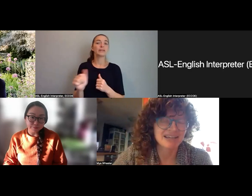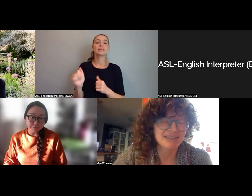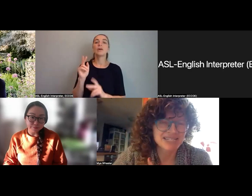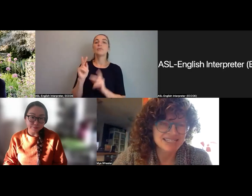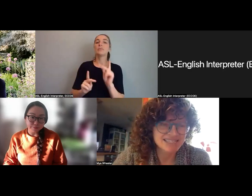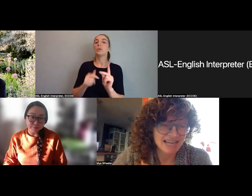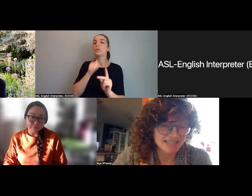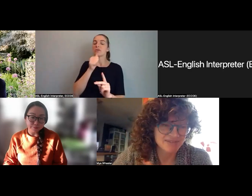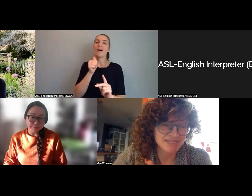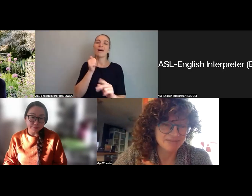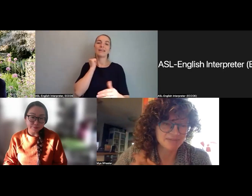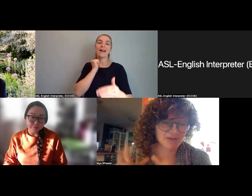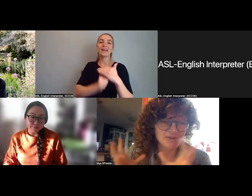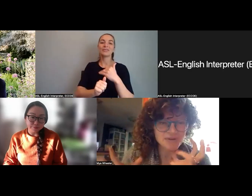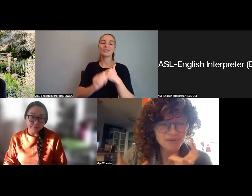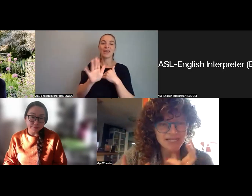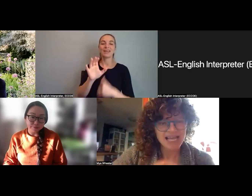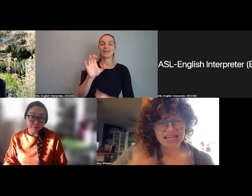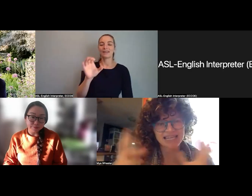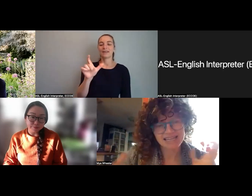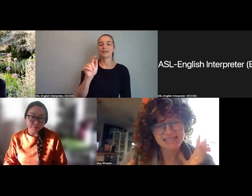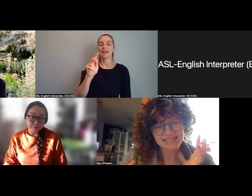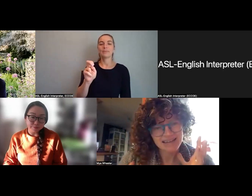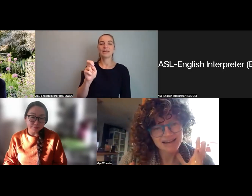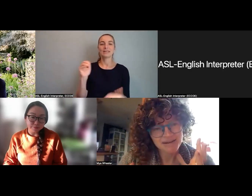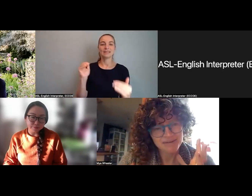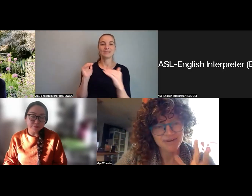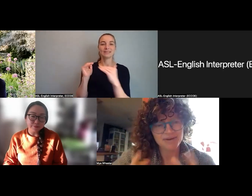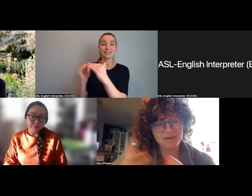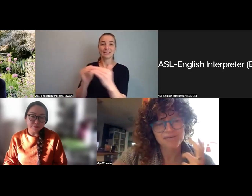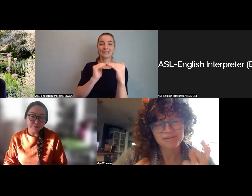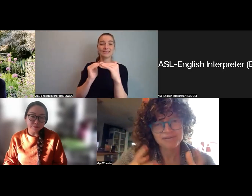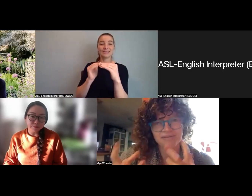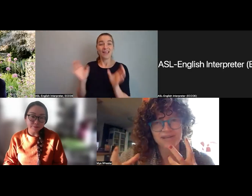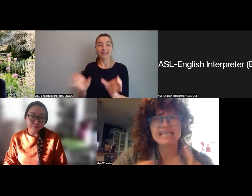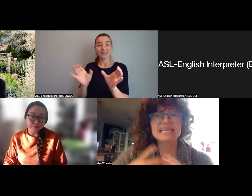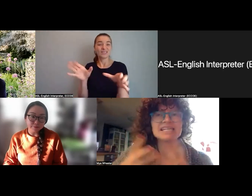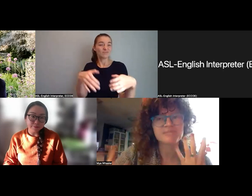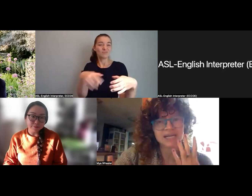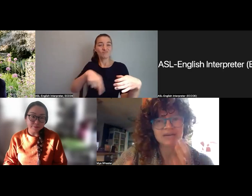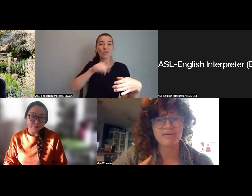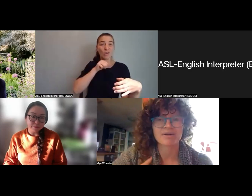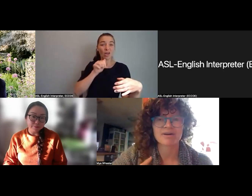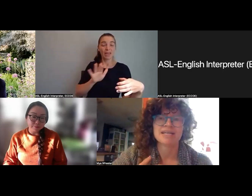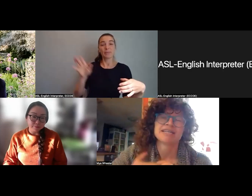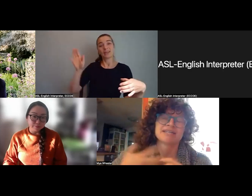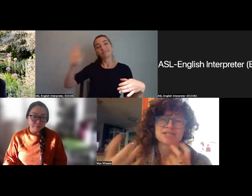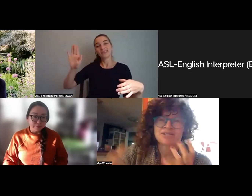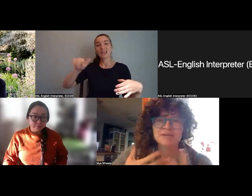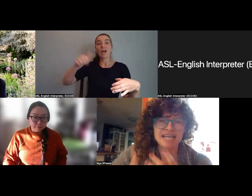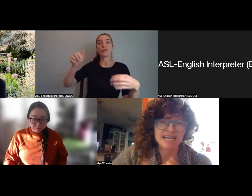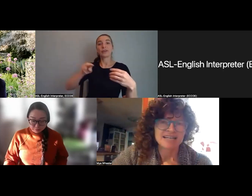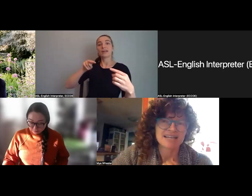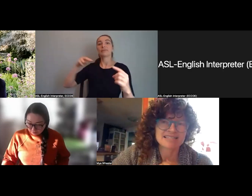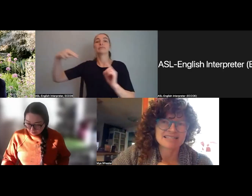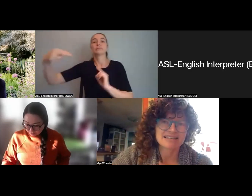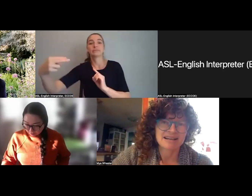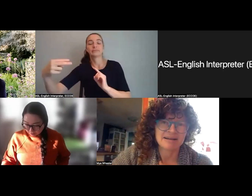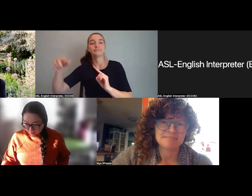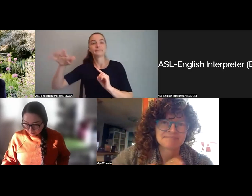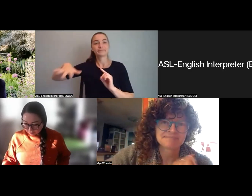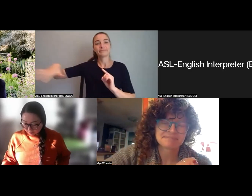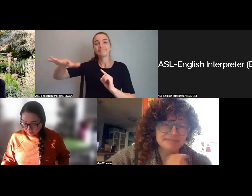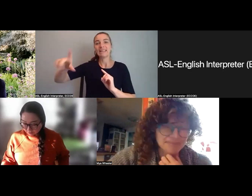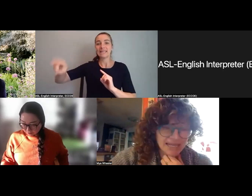justice activism group, and yet, you know, need to be or should be catalyzed.